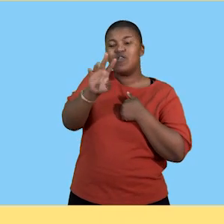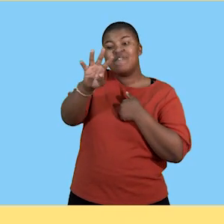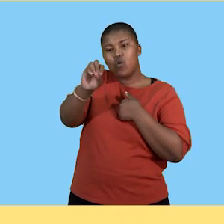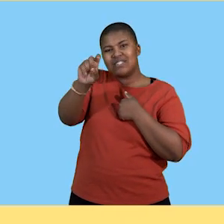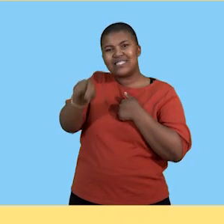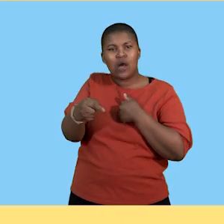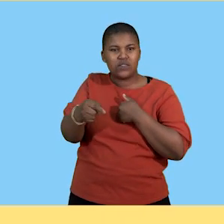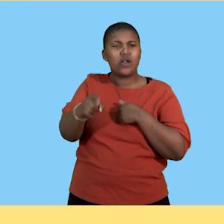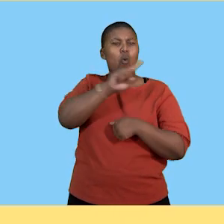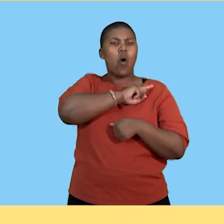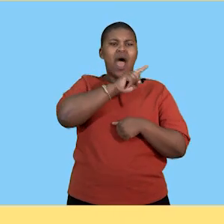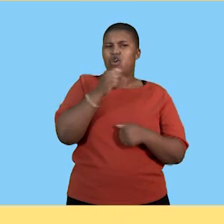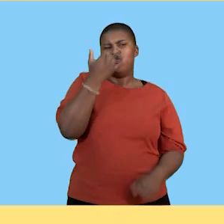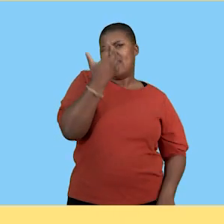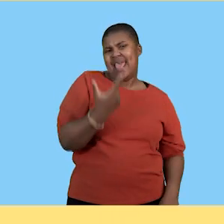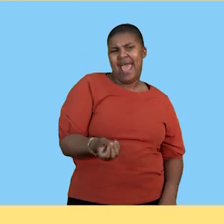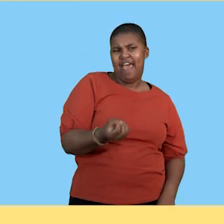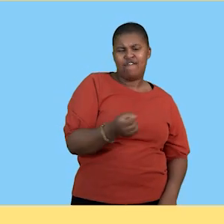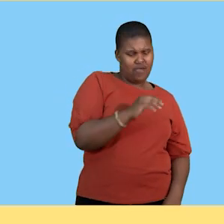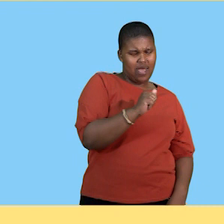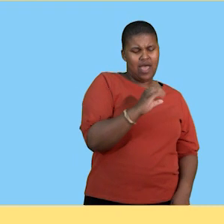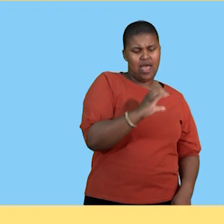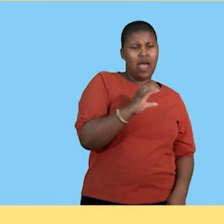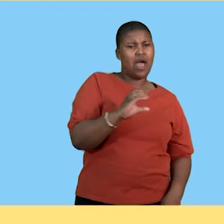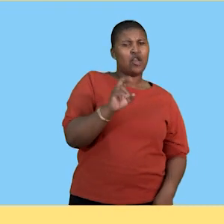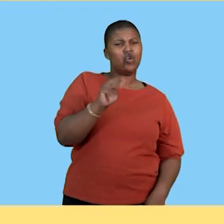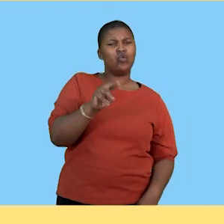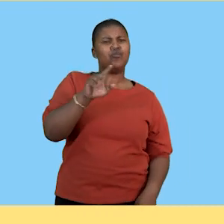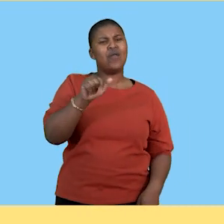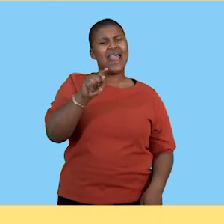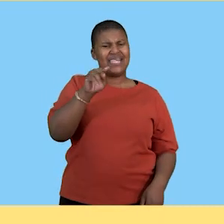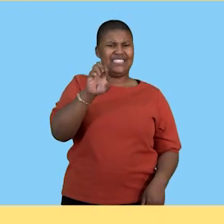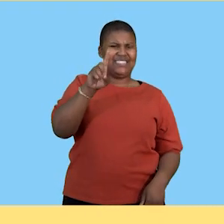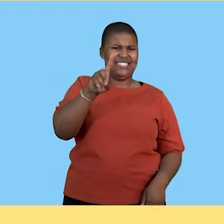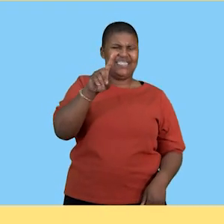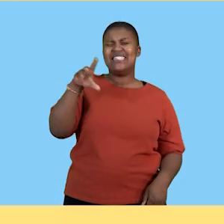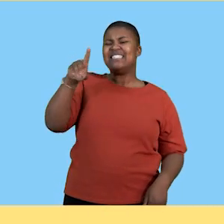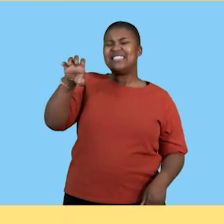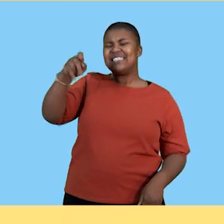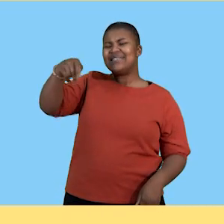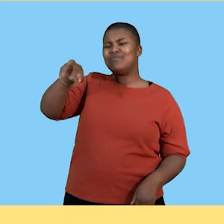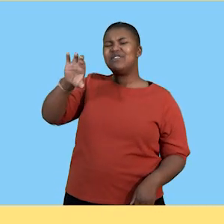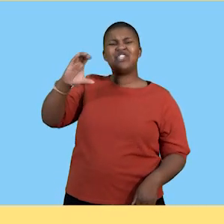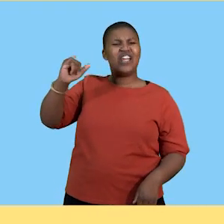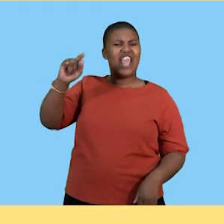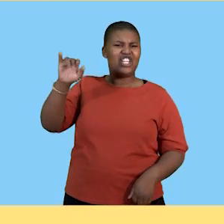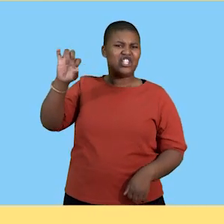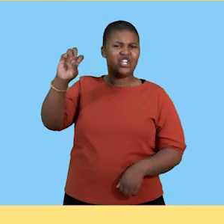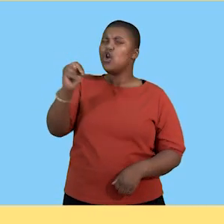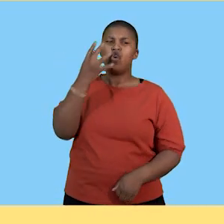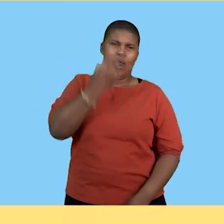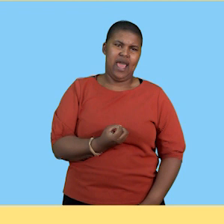have accumulated depreciation on our land and buildings. Our carrying value would therefore be the same